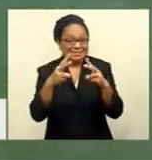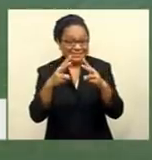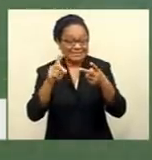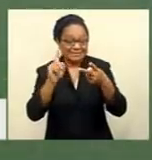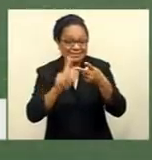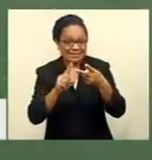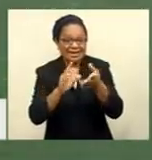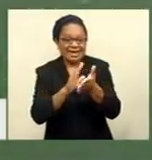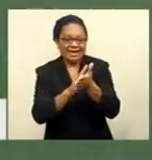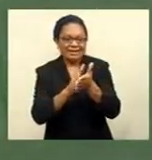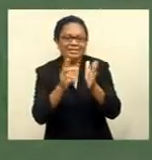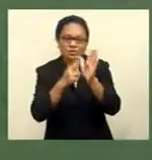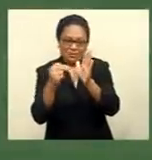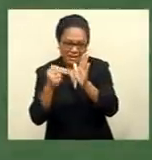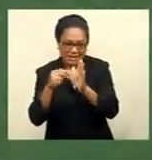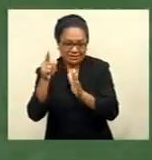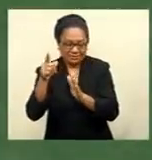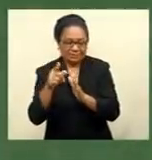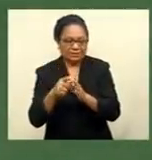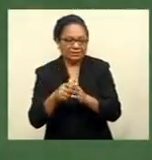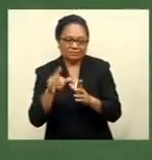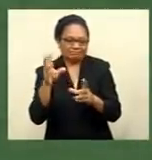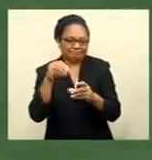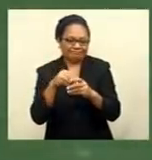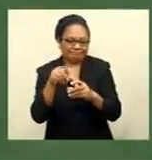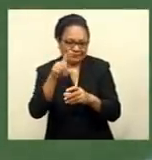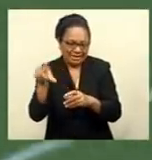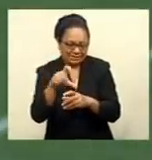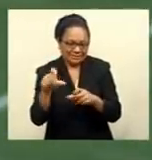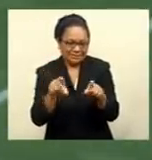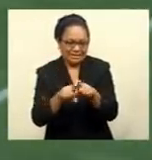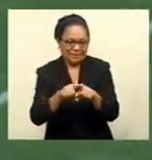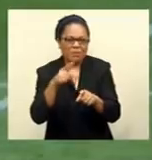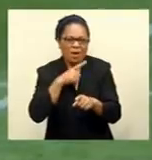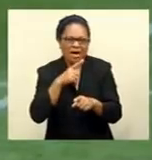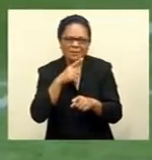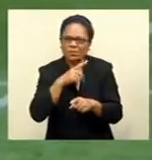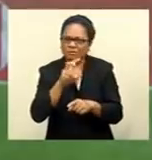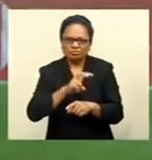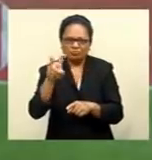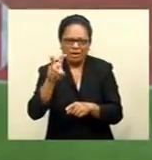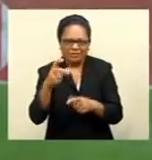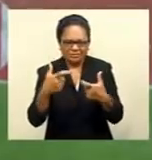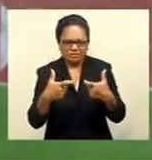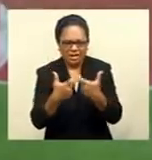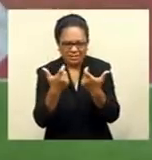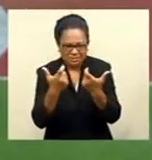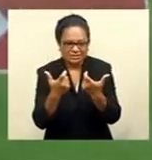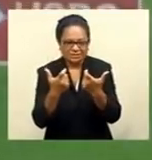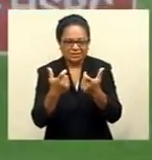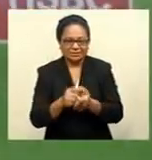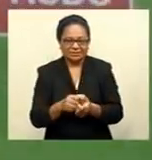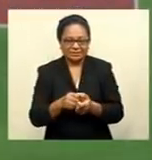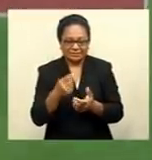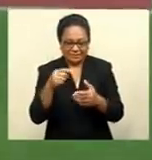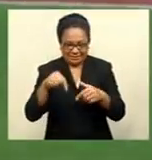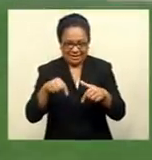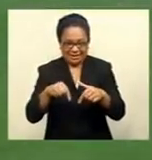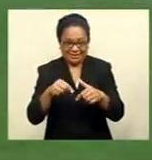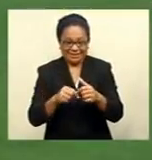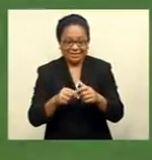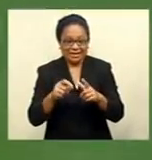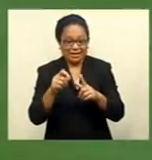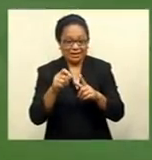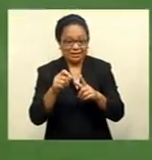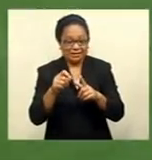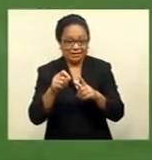Sevens will not be part of the series due to ongoing travel and logistical challenges associated in the region. However,